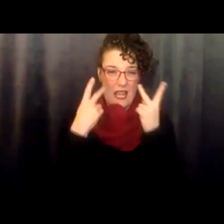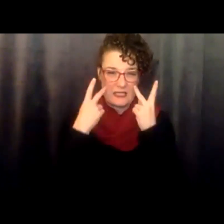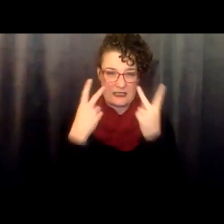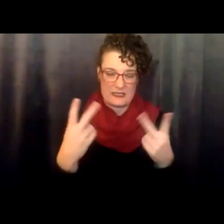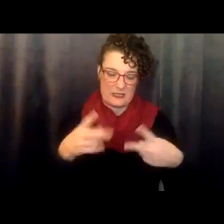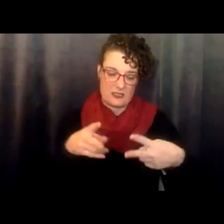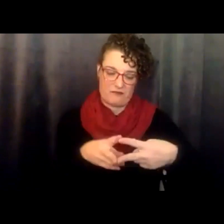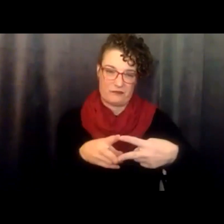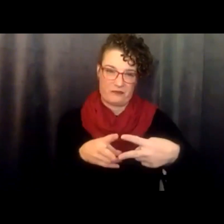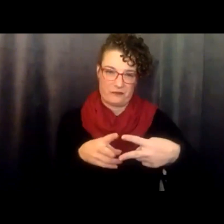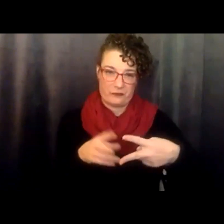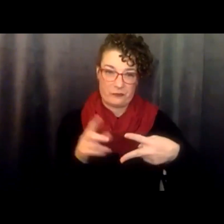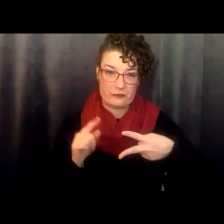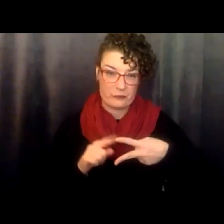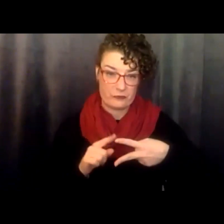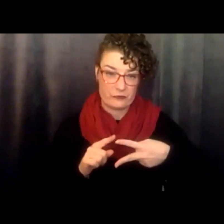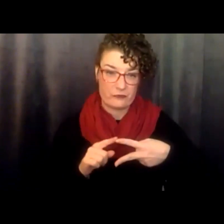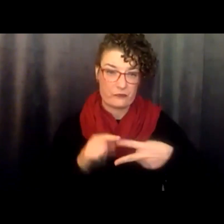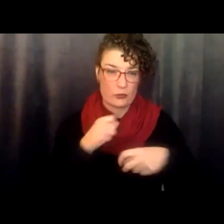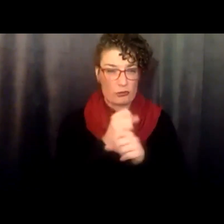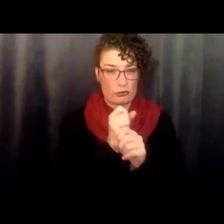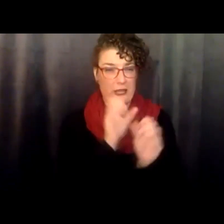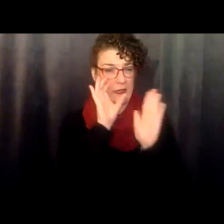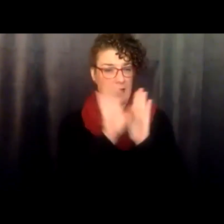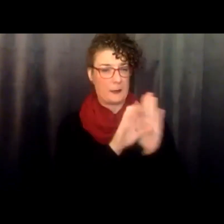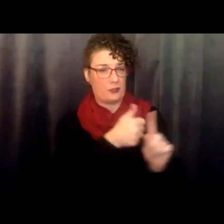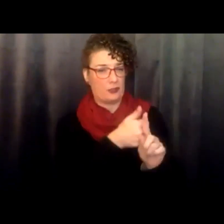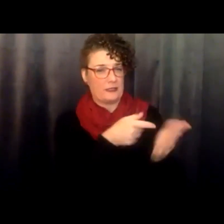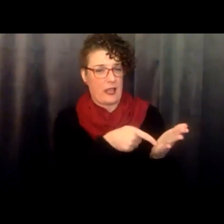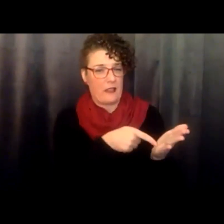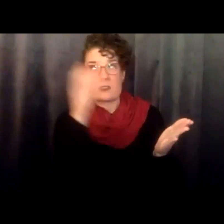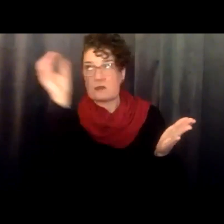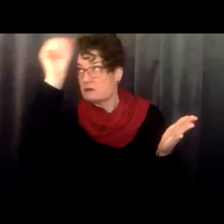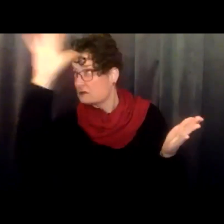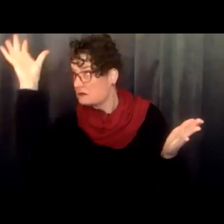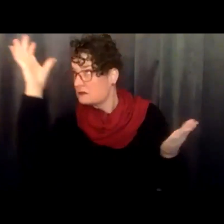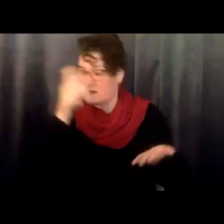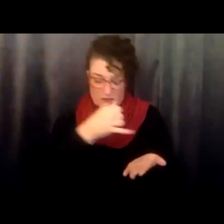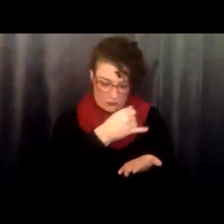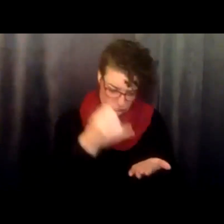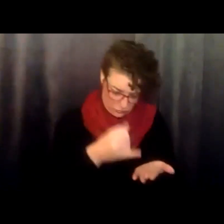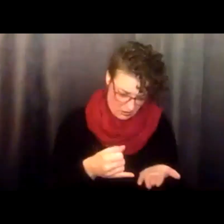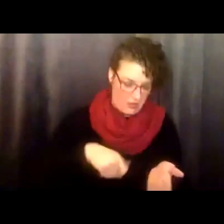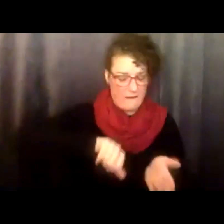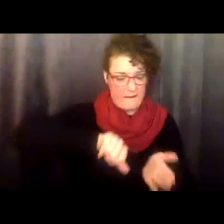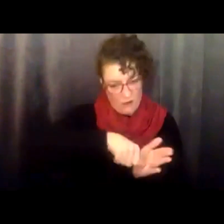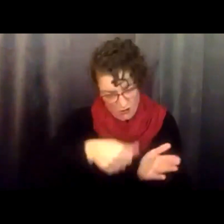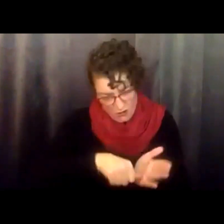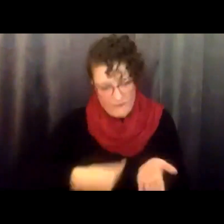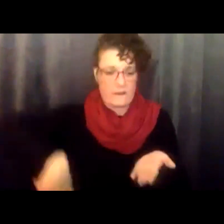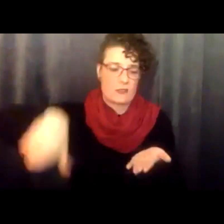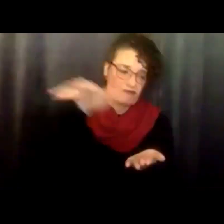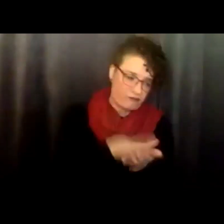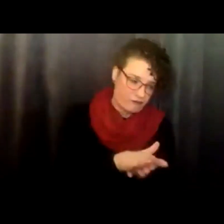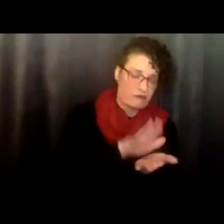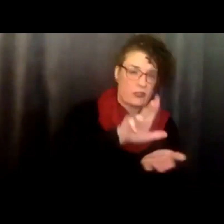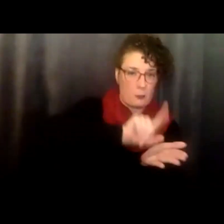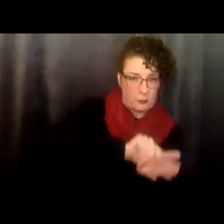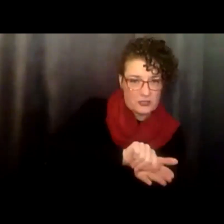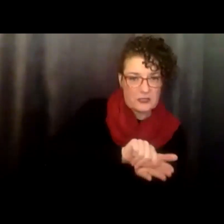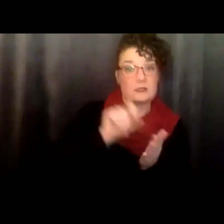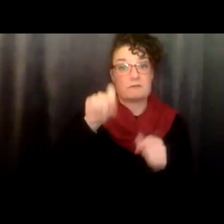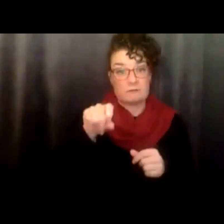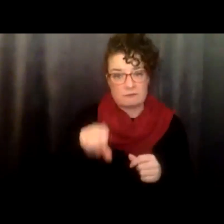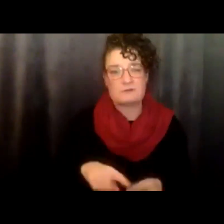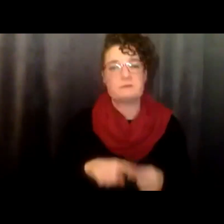creation. One is, of course, creating the image, imagining it, drawing it, carving it, printing it. The other act